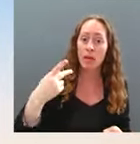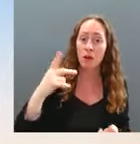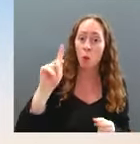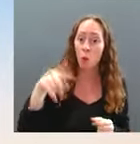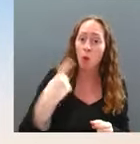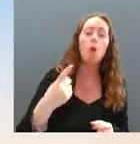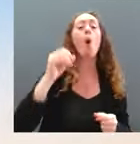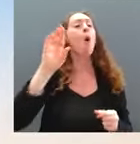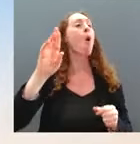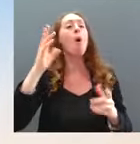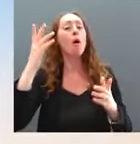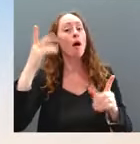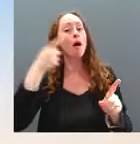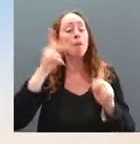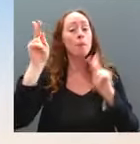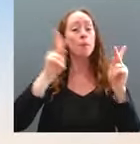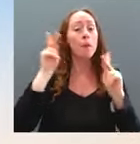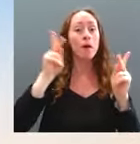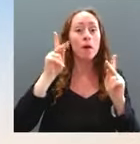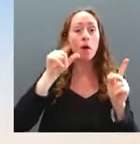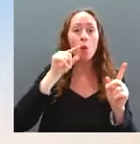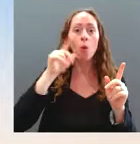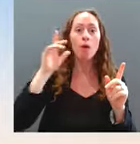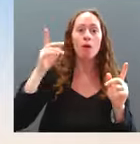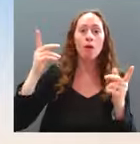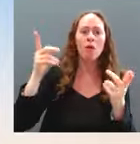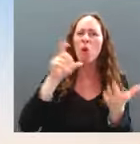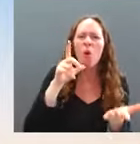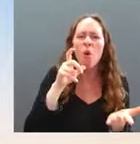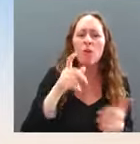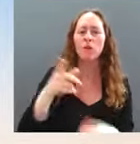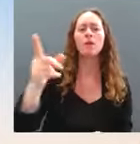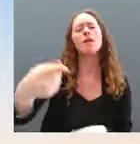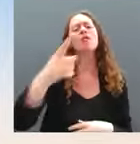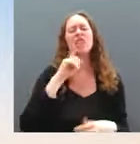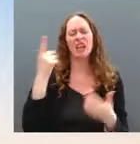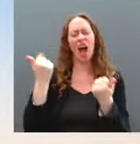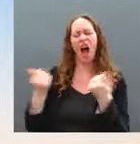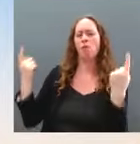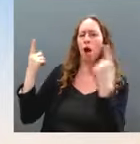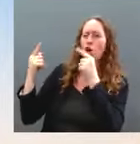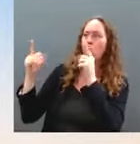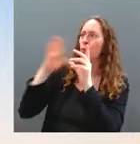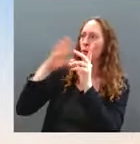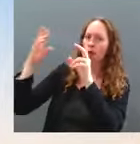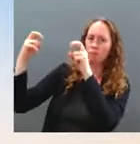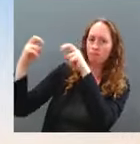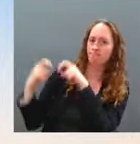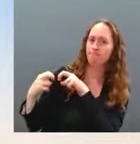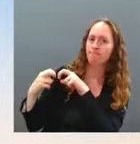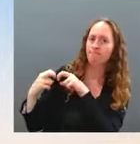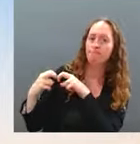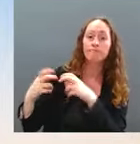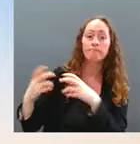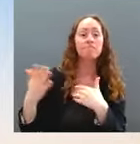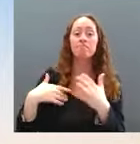was referring to, our own protocols. Now, if you're at an event, obviously there are assessments made on a case by case, but if somebody is going to